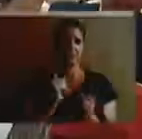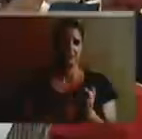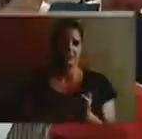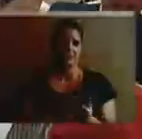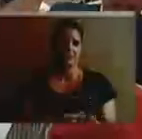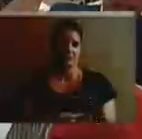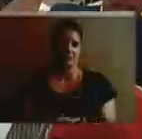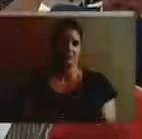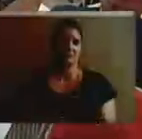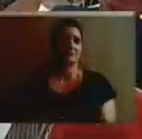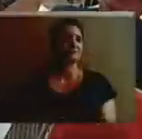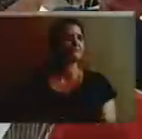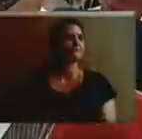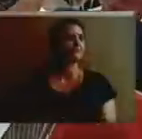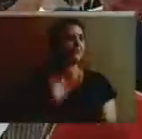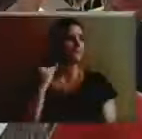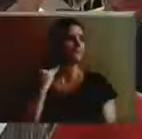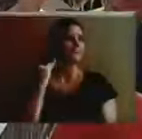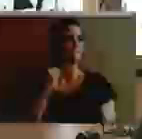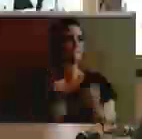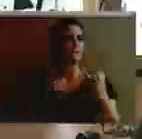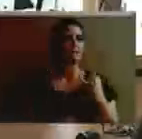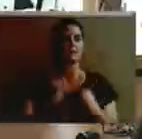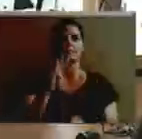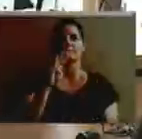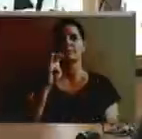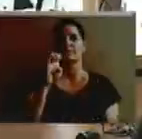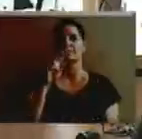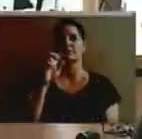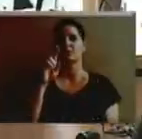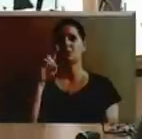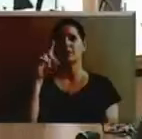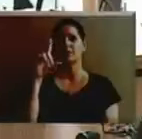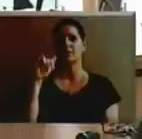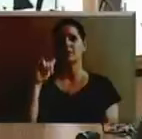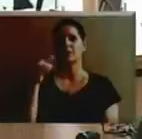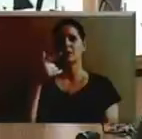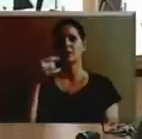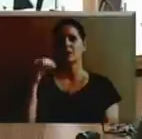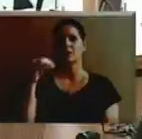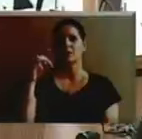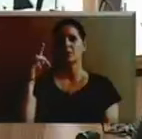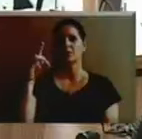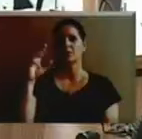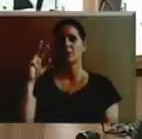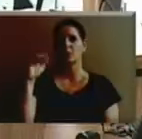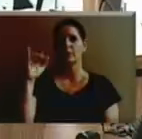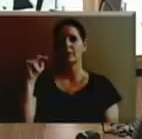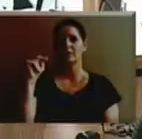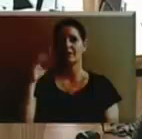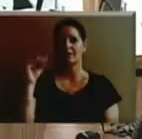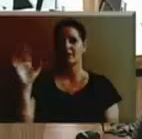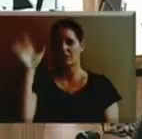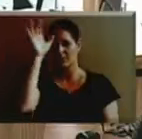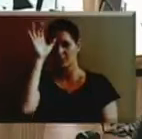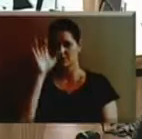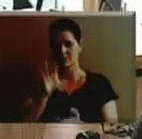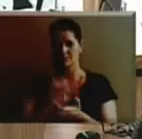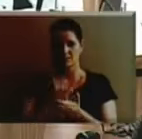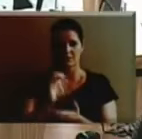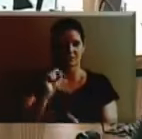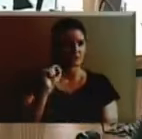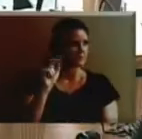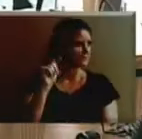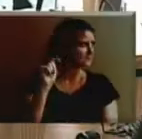Kubach. And then finally, we have Beverly Goodwin. Beverly Goodwin and her husband, Steve, are here. If you'd please